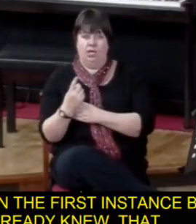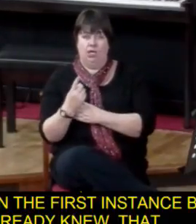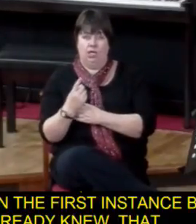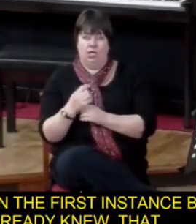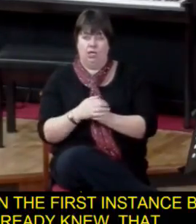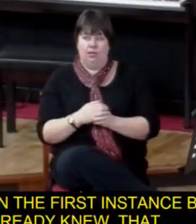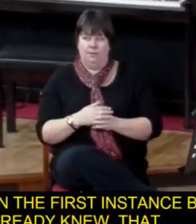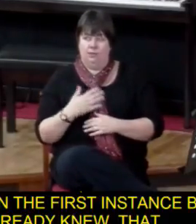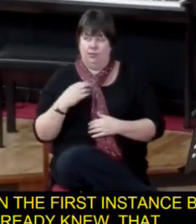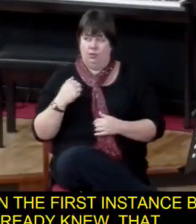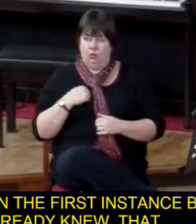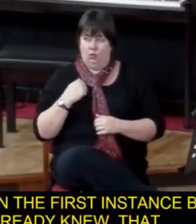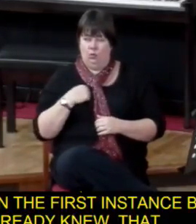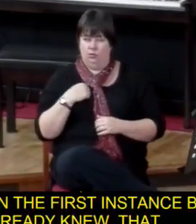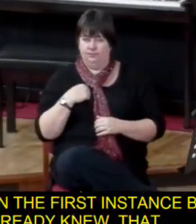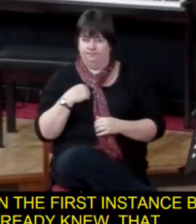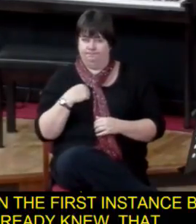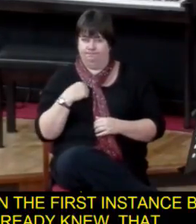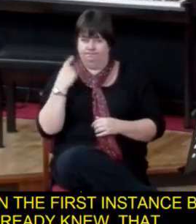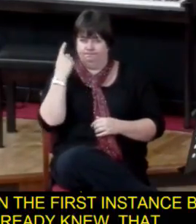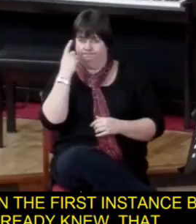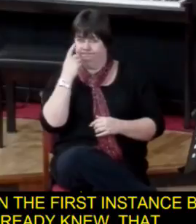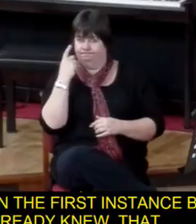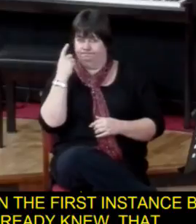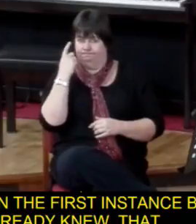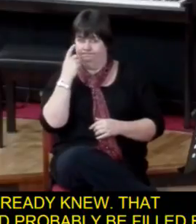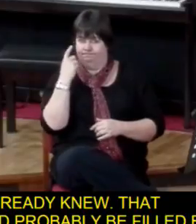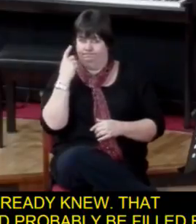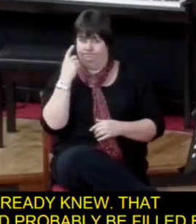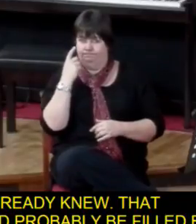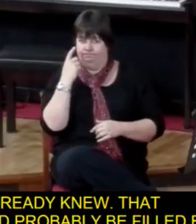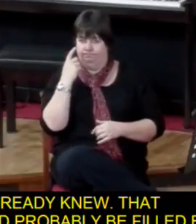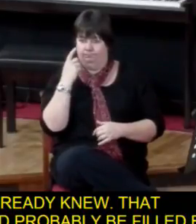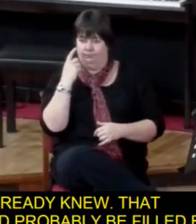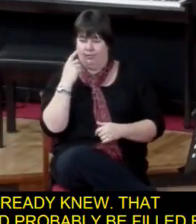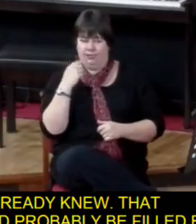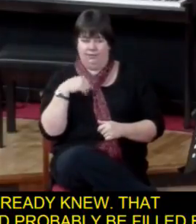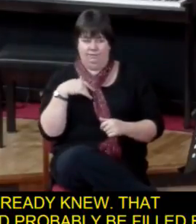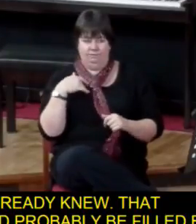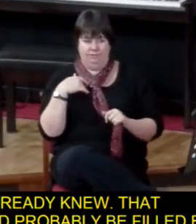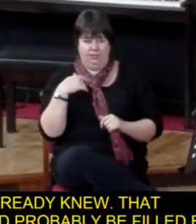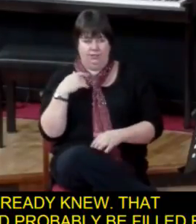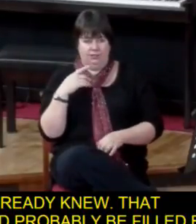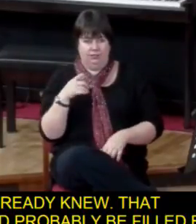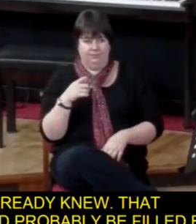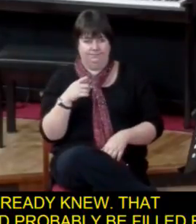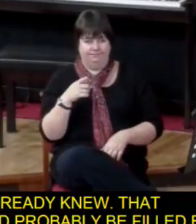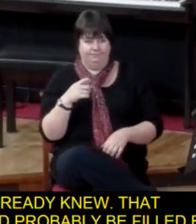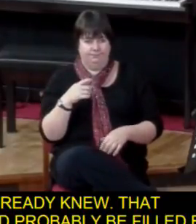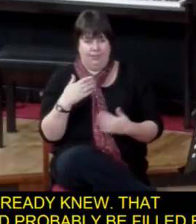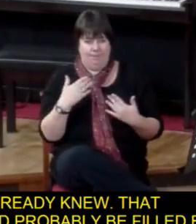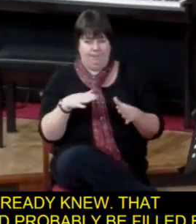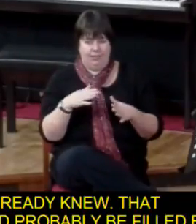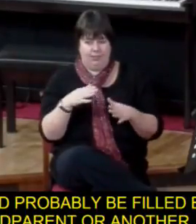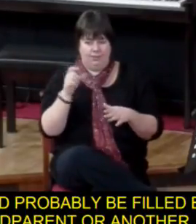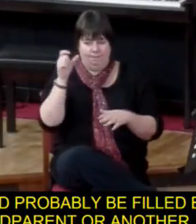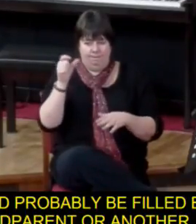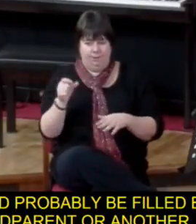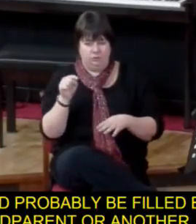But my educated guess about that is, it was probably somebody that you